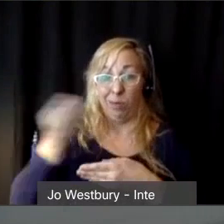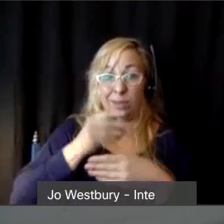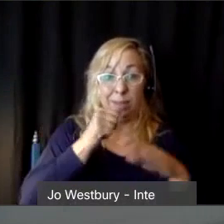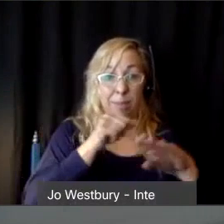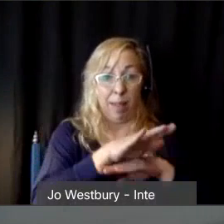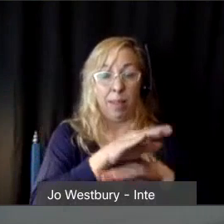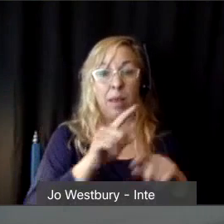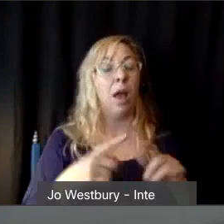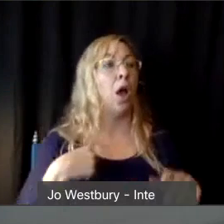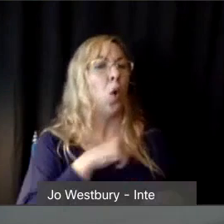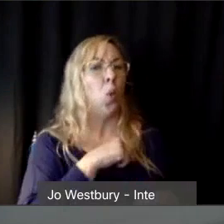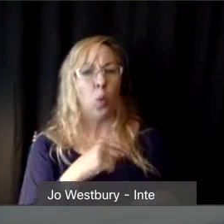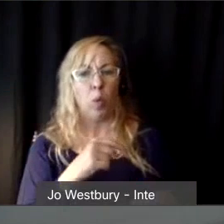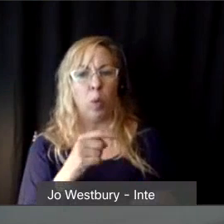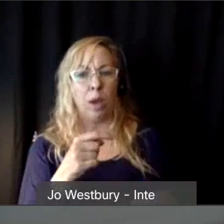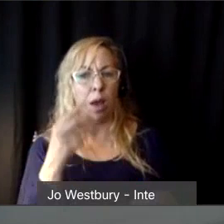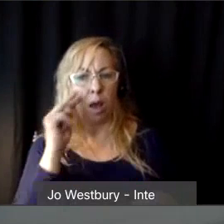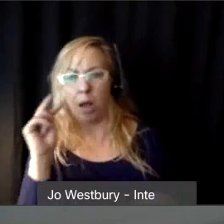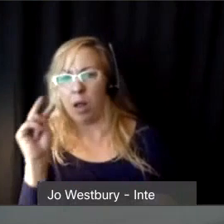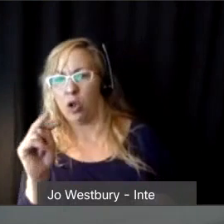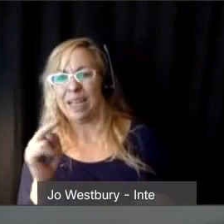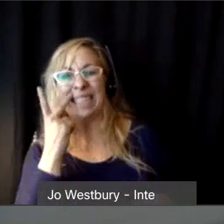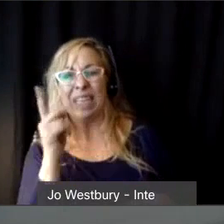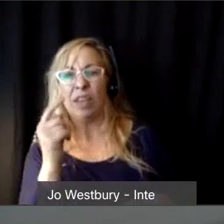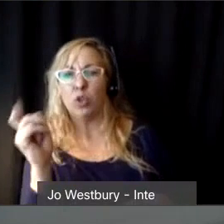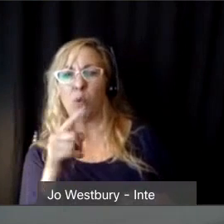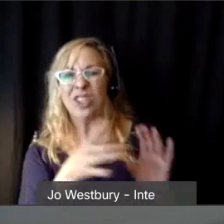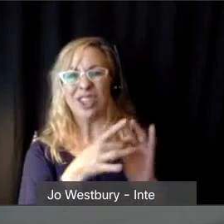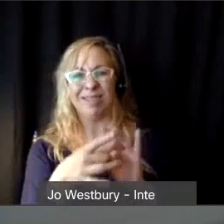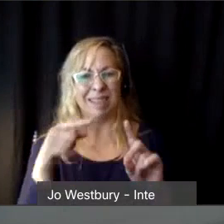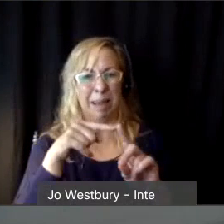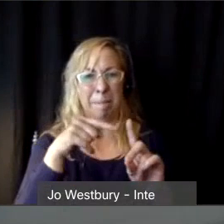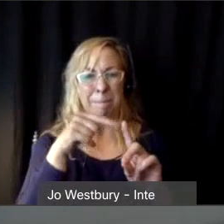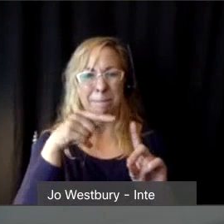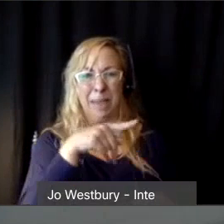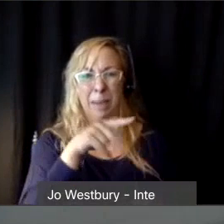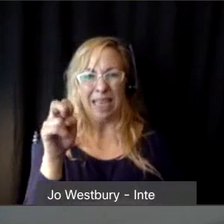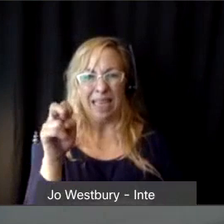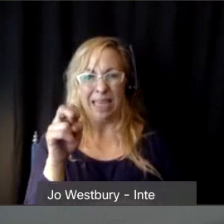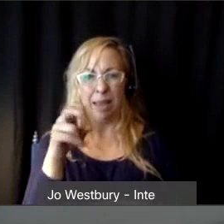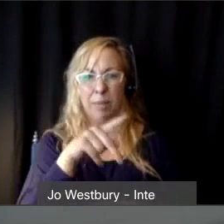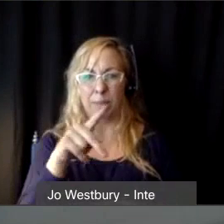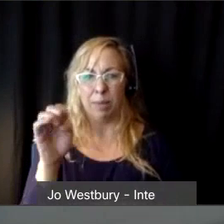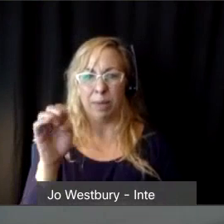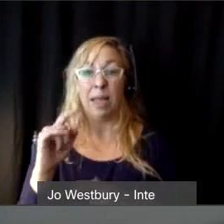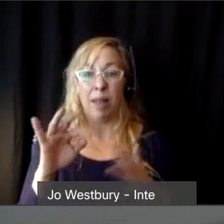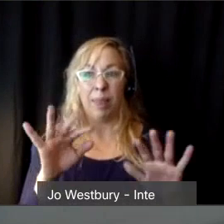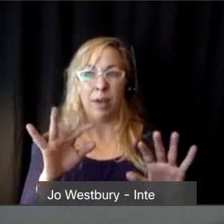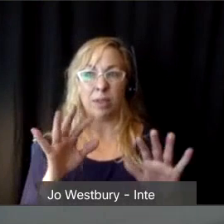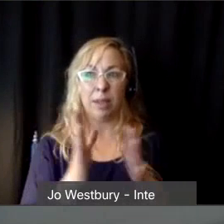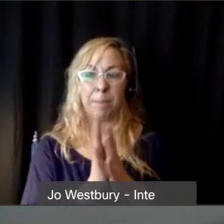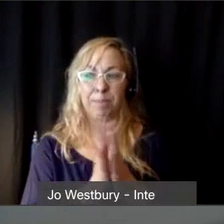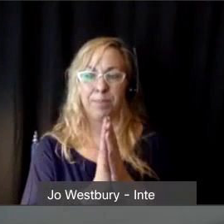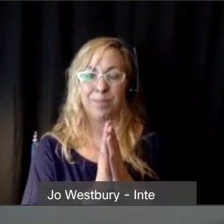We also received a question regarding PPE, and there is, I guess,